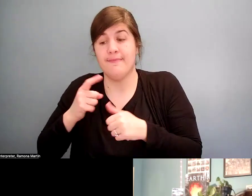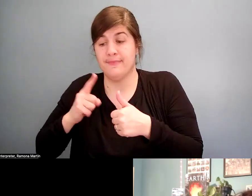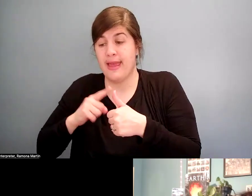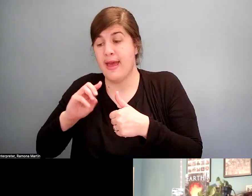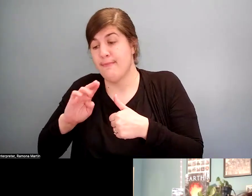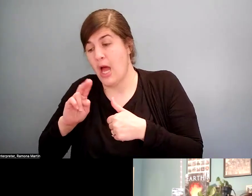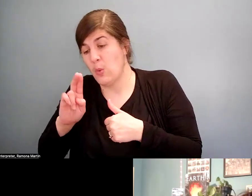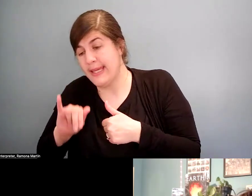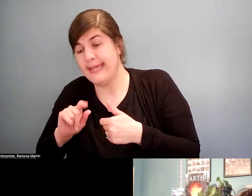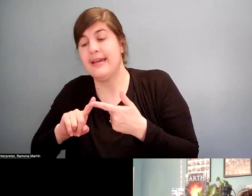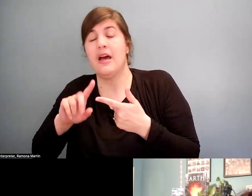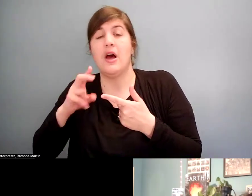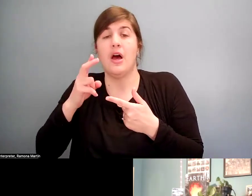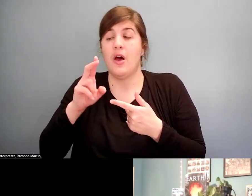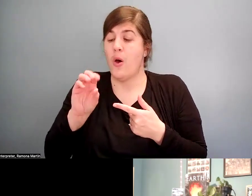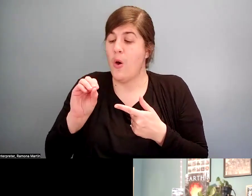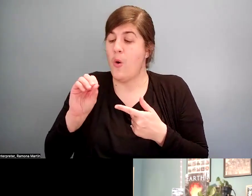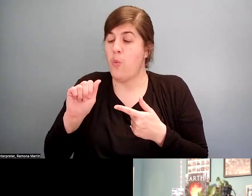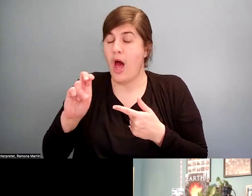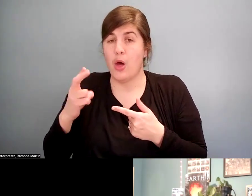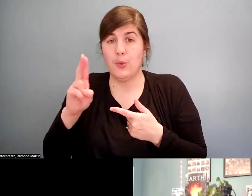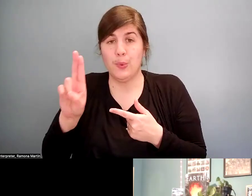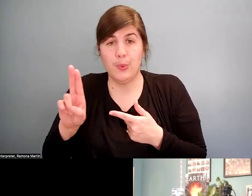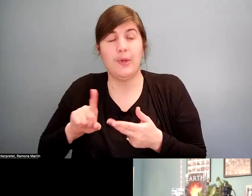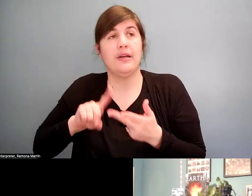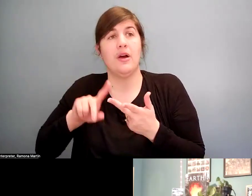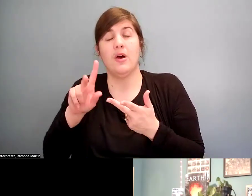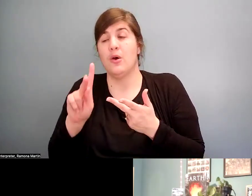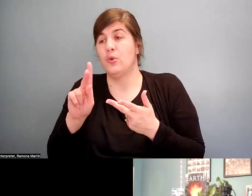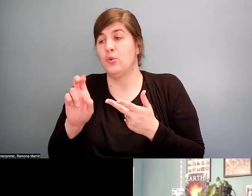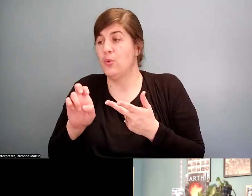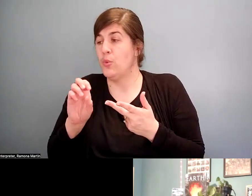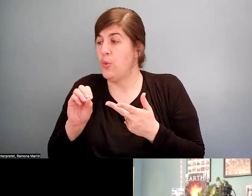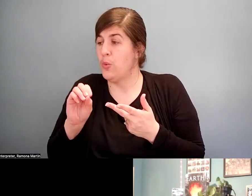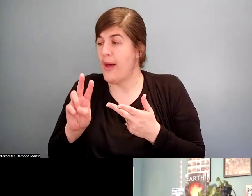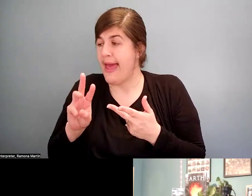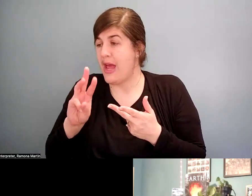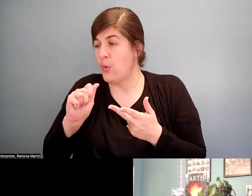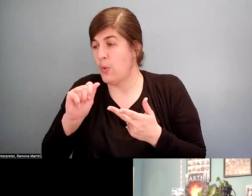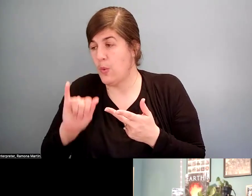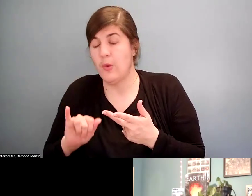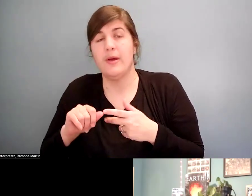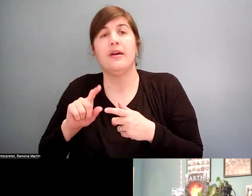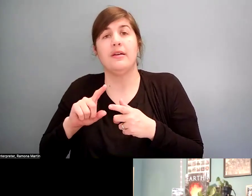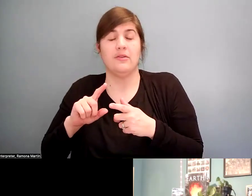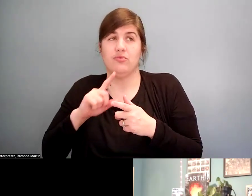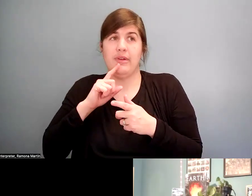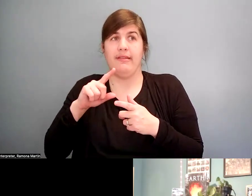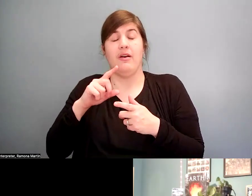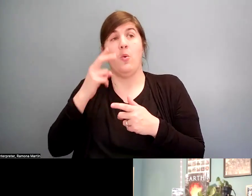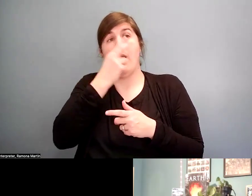Oahu, over to Kauai, those volcanoes haven't erupted for a few million years. But the Hawaiian Islands actually